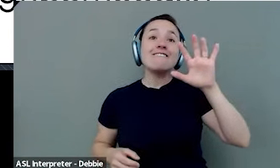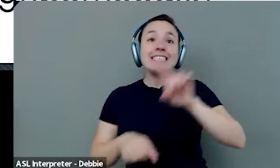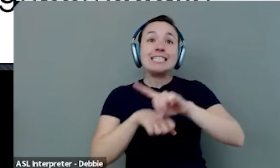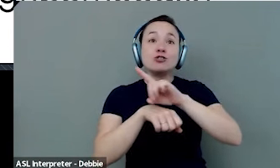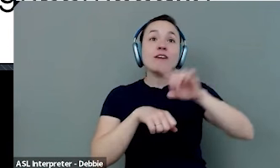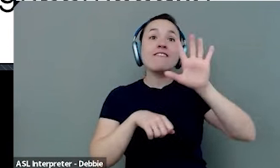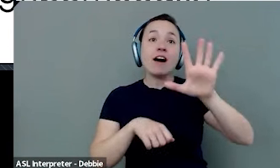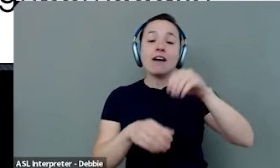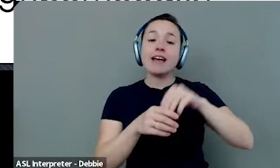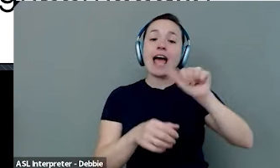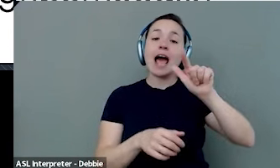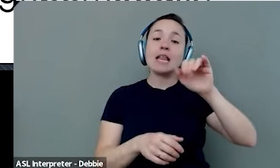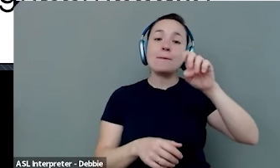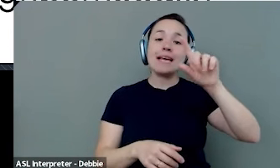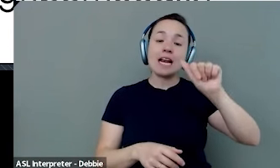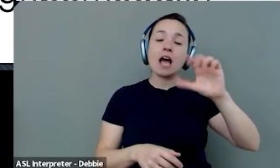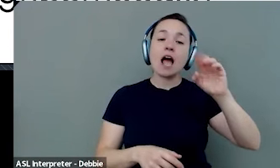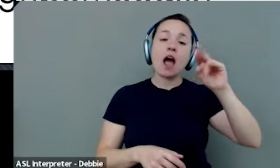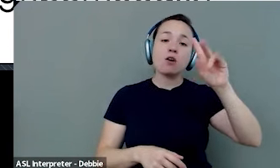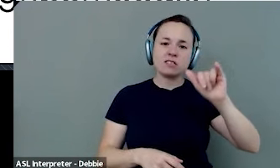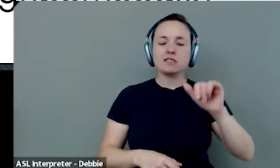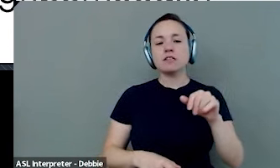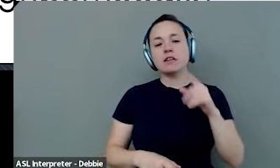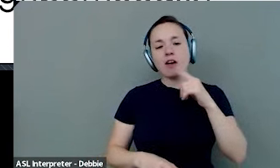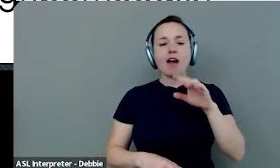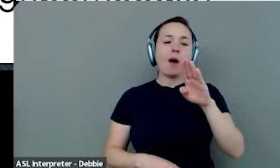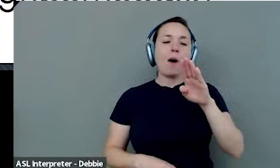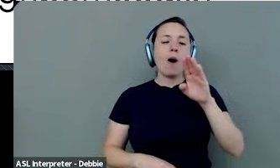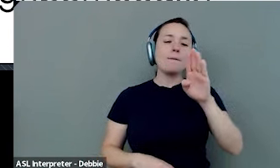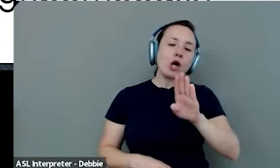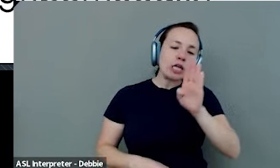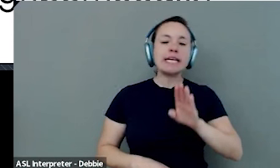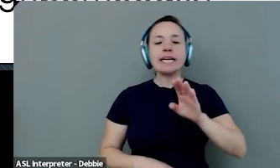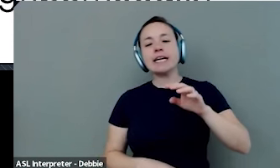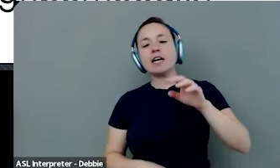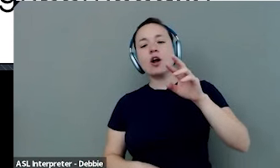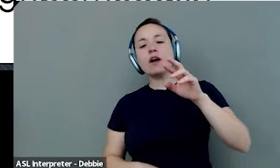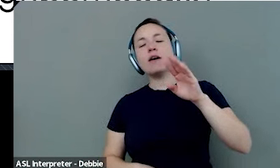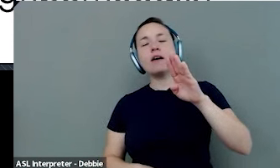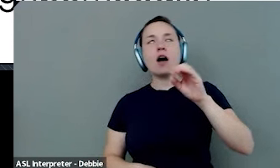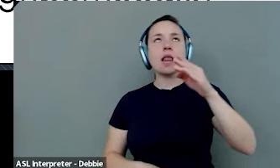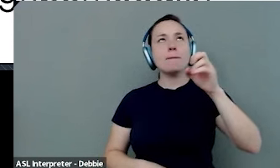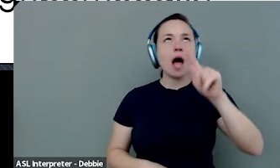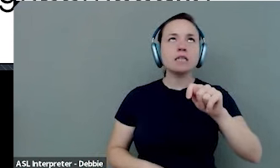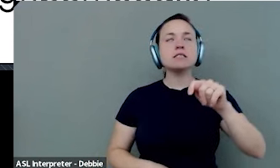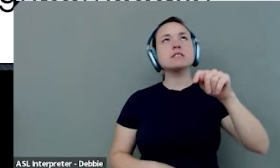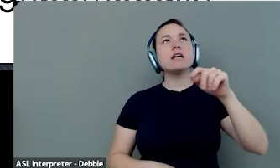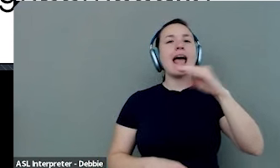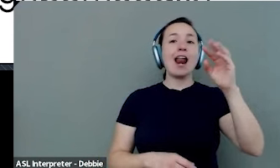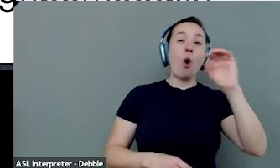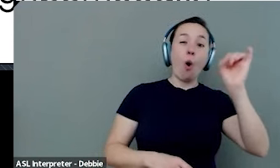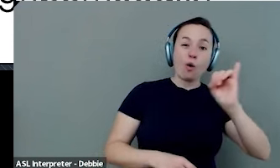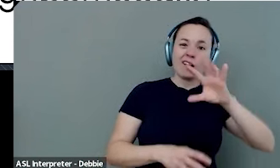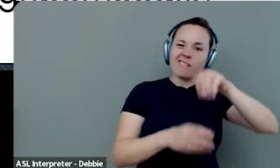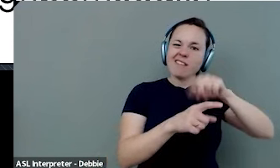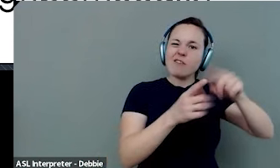cities of Albany, Berkeley, Emeryville, Piedmont, and parts of Oakland that include West Oakland,